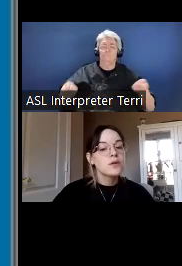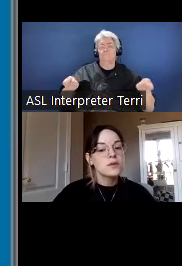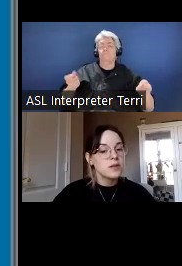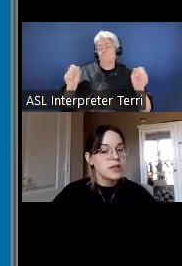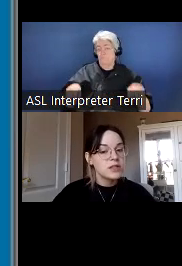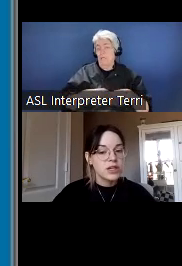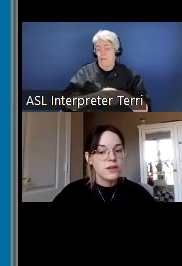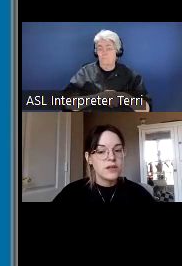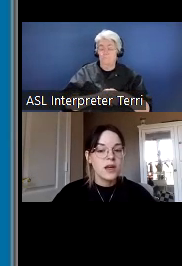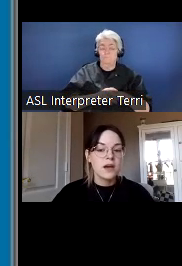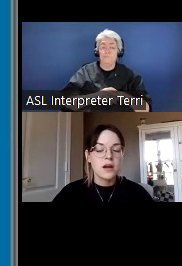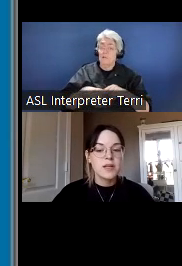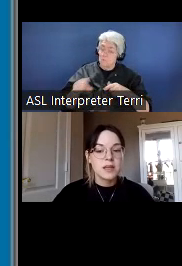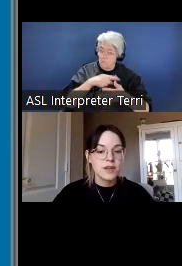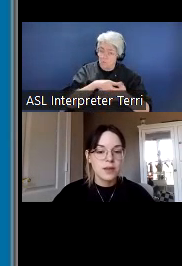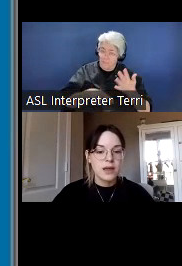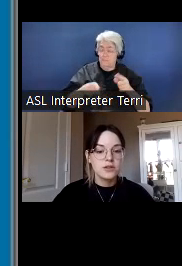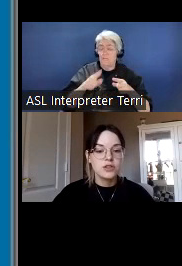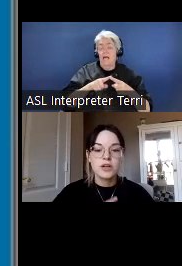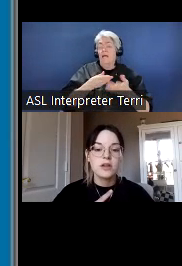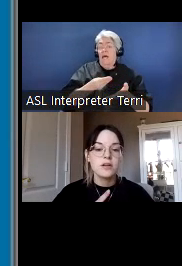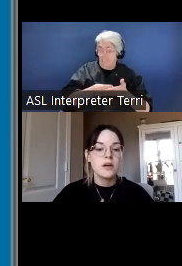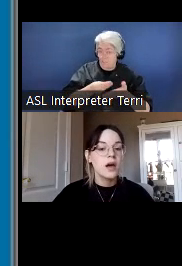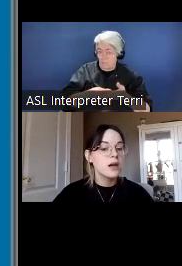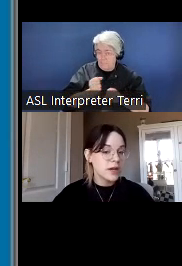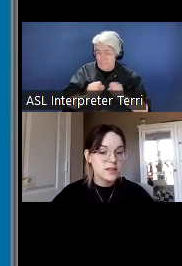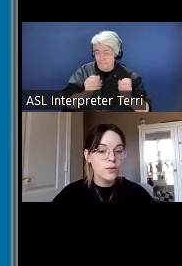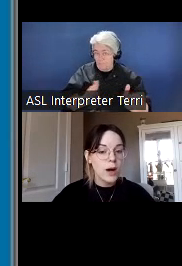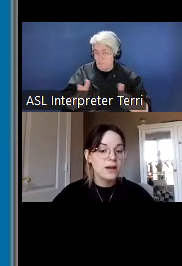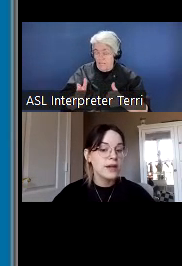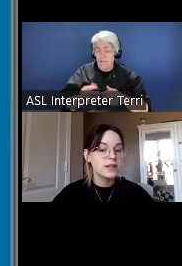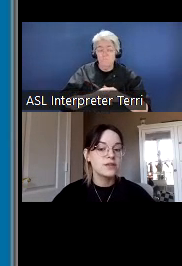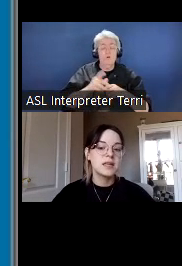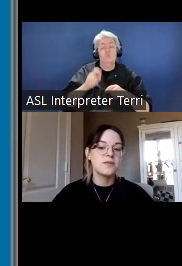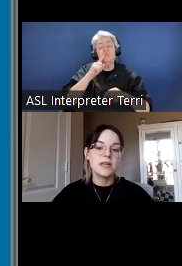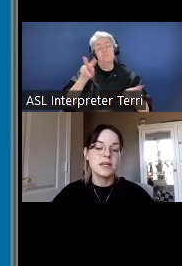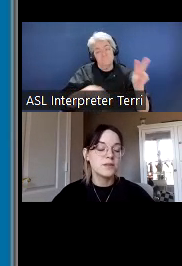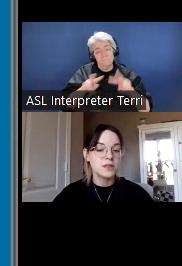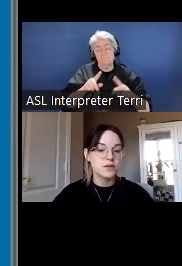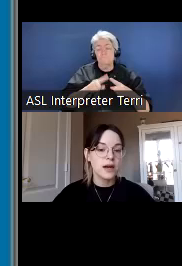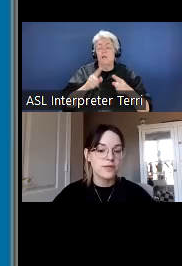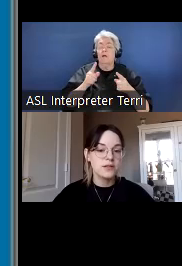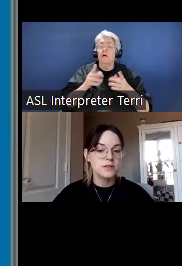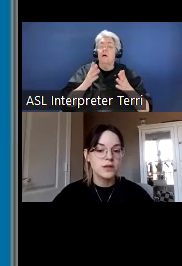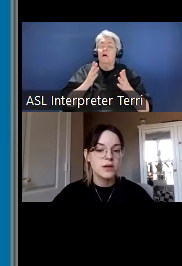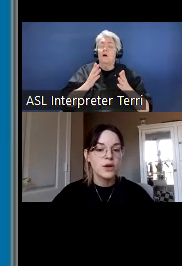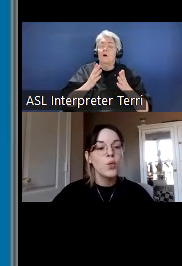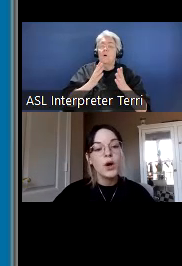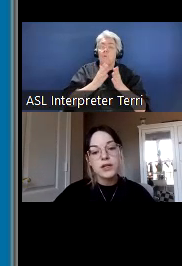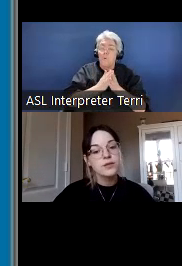For those goals to be achieved, an economic safety plan should address a wide range of safety needs of the